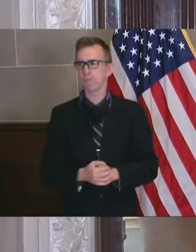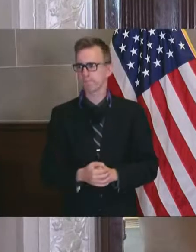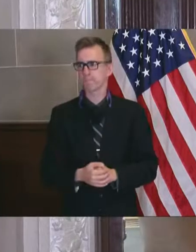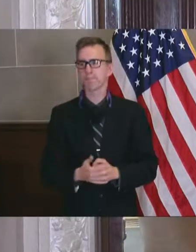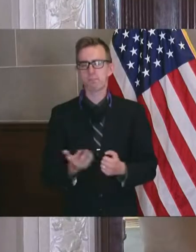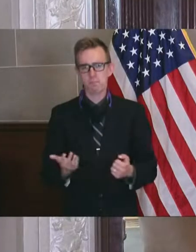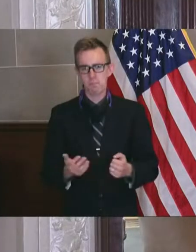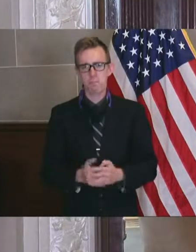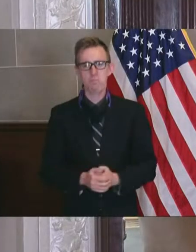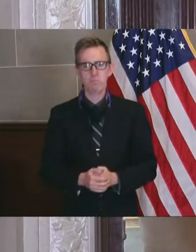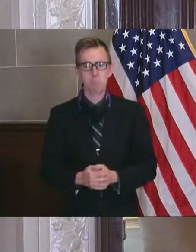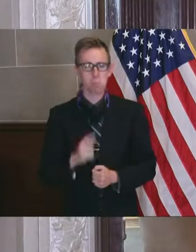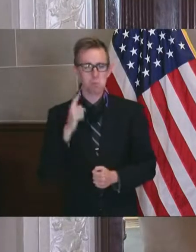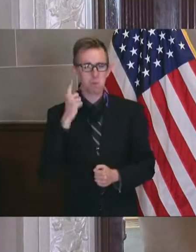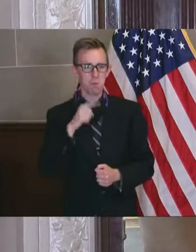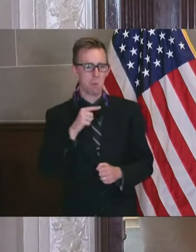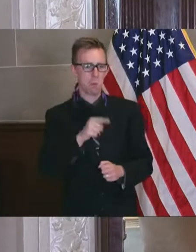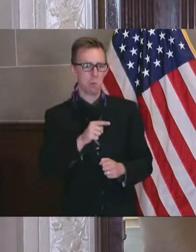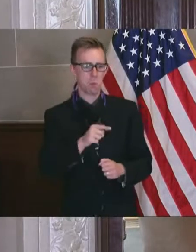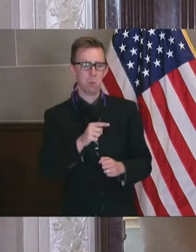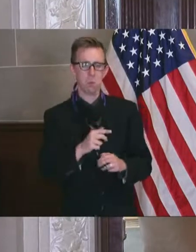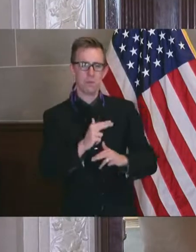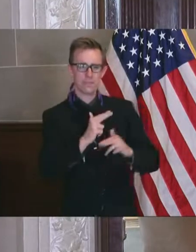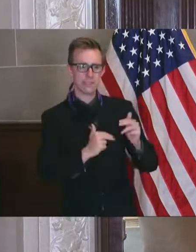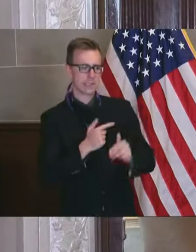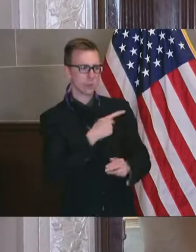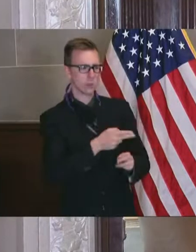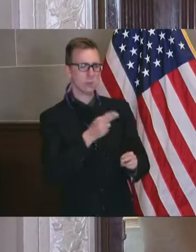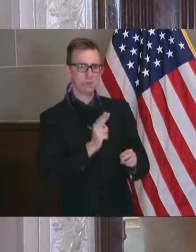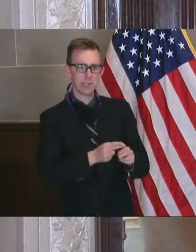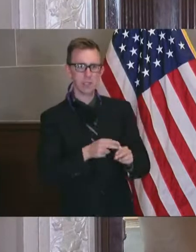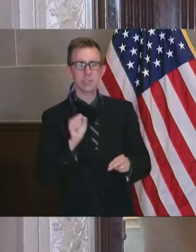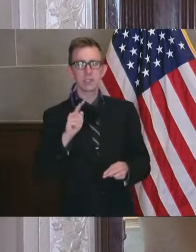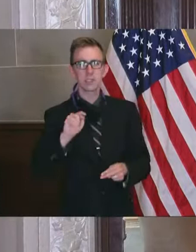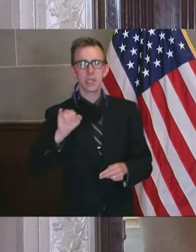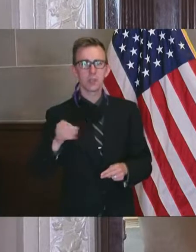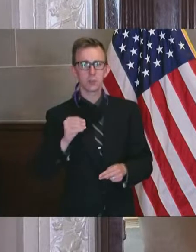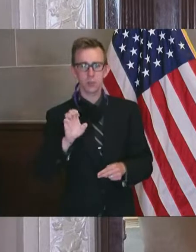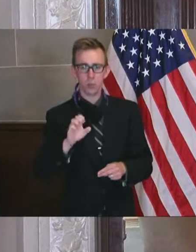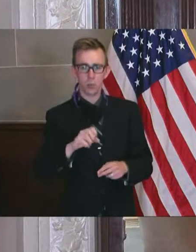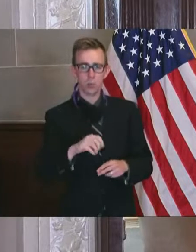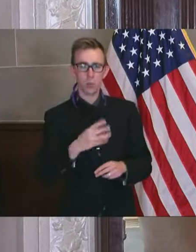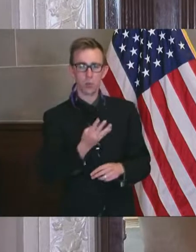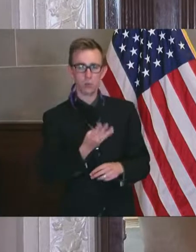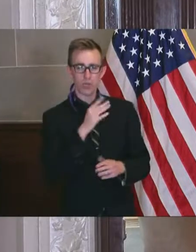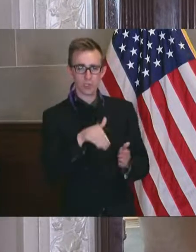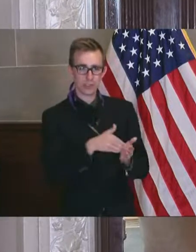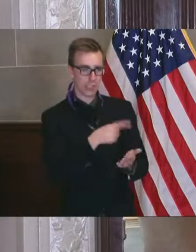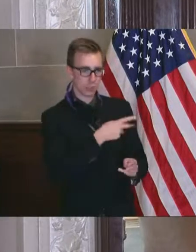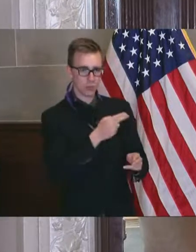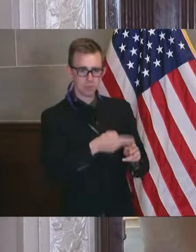the facilities that you listed, did you list the St. Joseph Correctional Center? Not at this time. We're starting